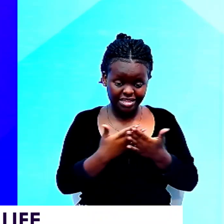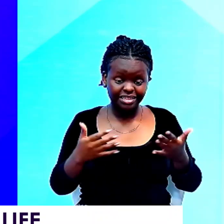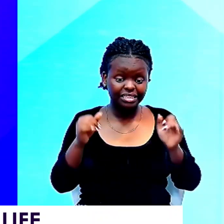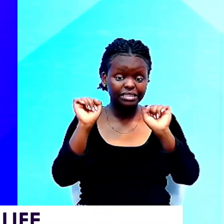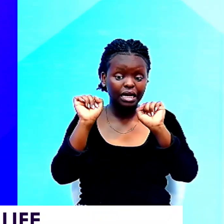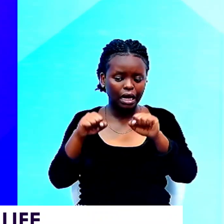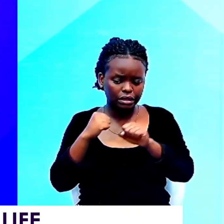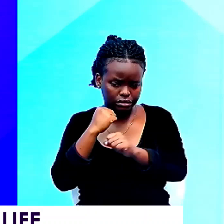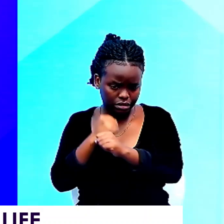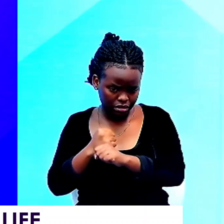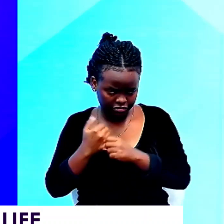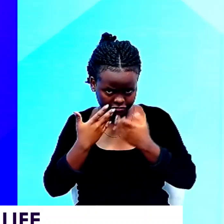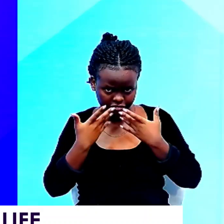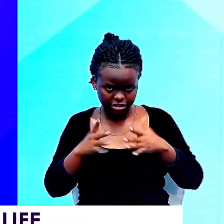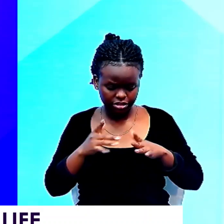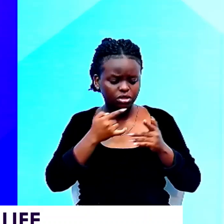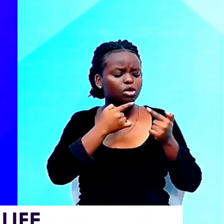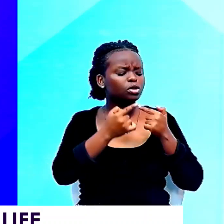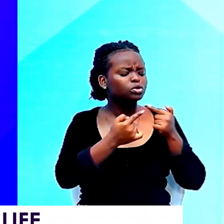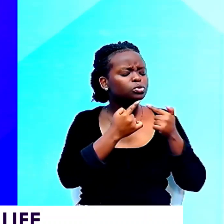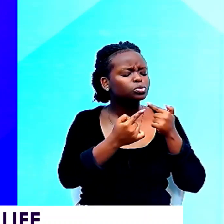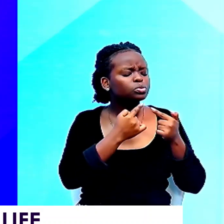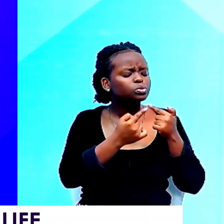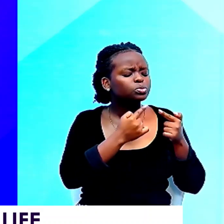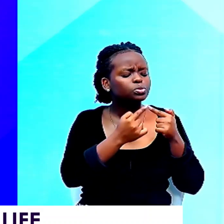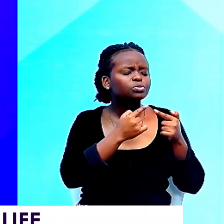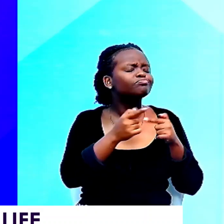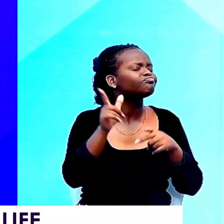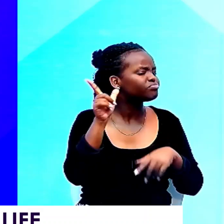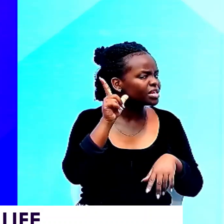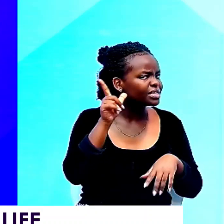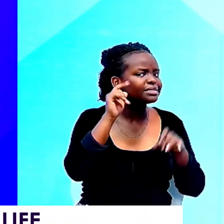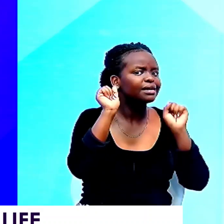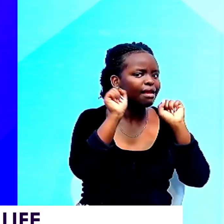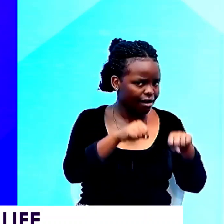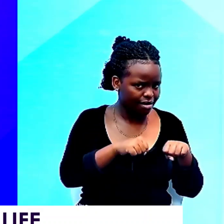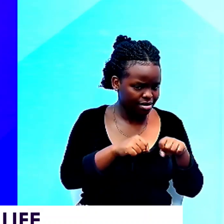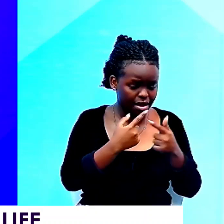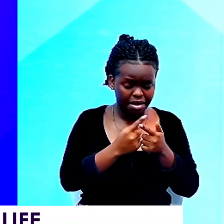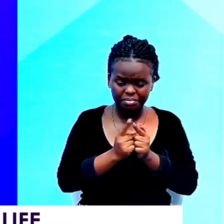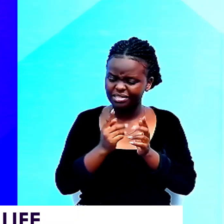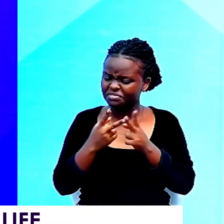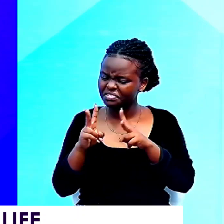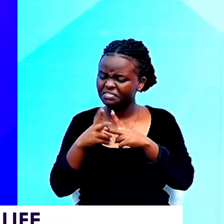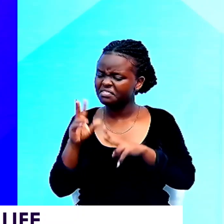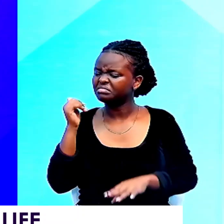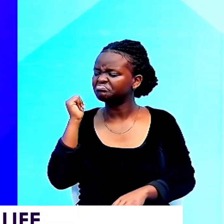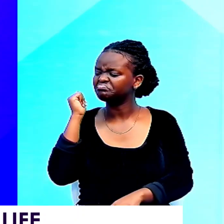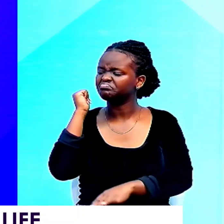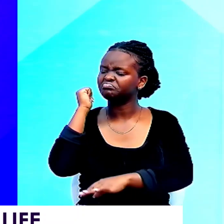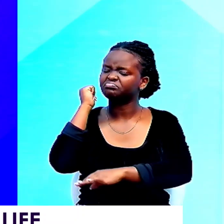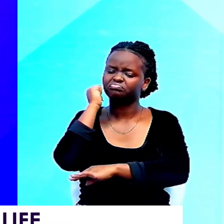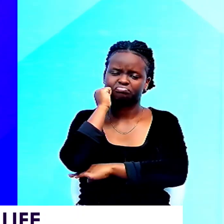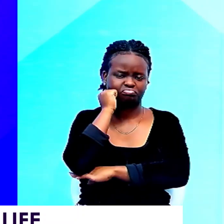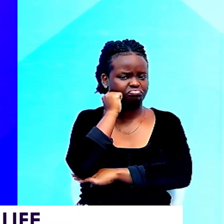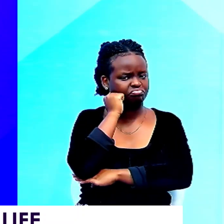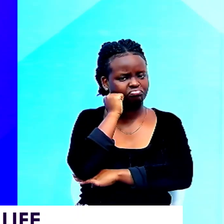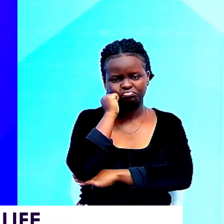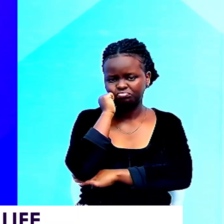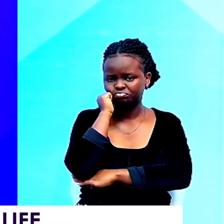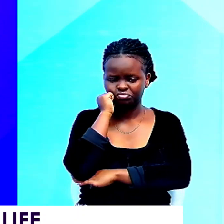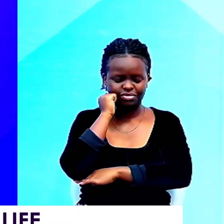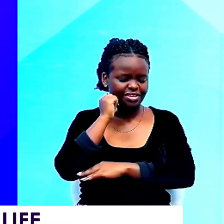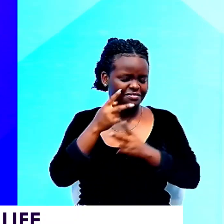done. They are things that can be talked about and you listen. But it is very unfortunate, very, very, very